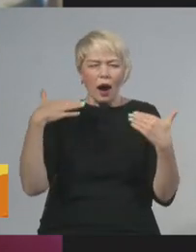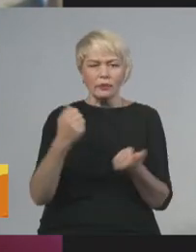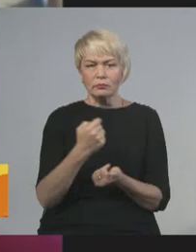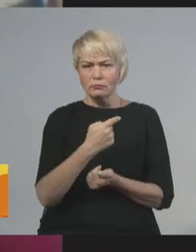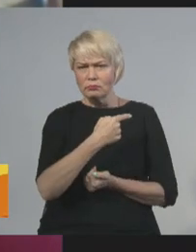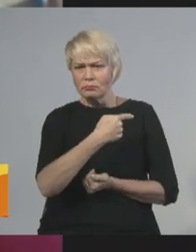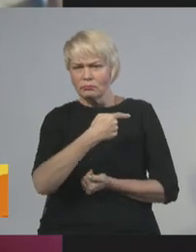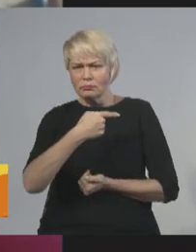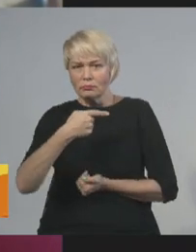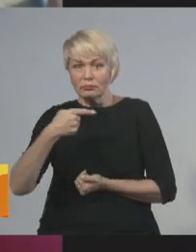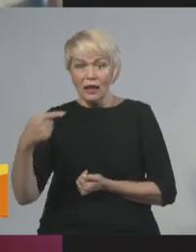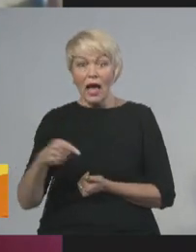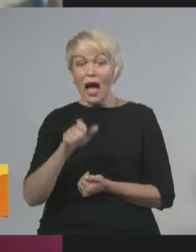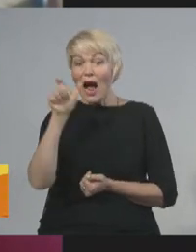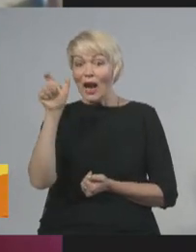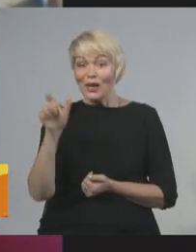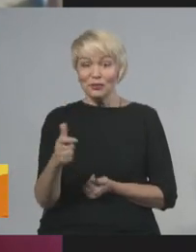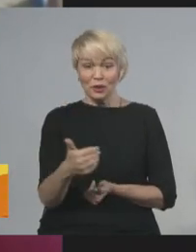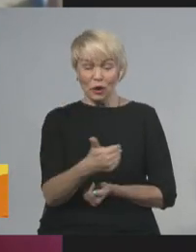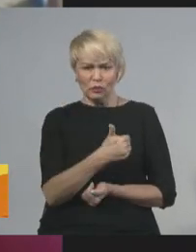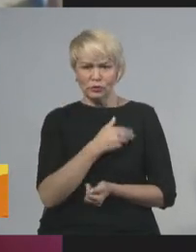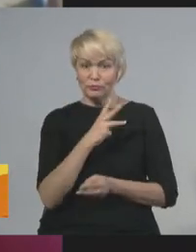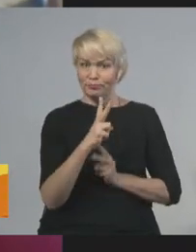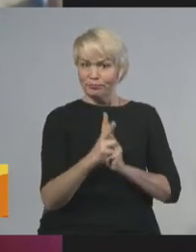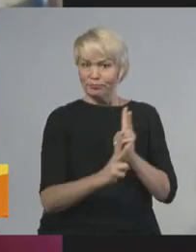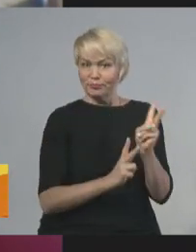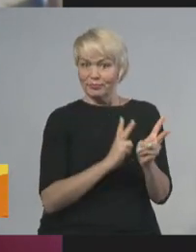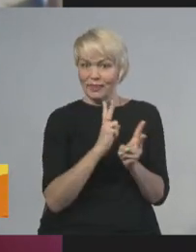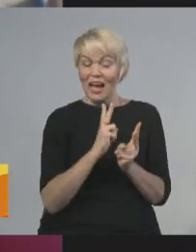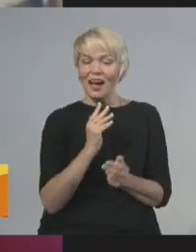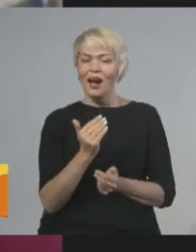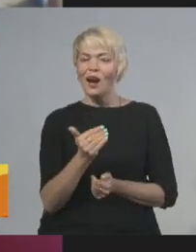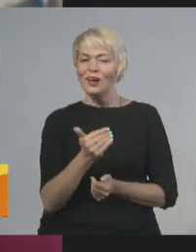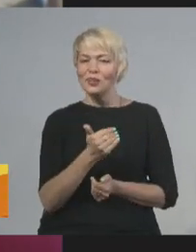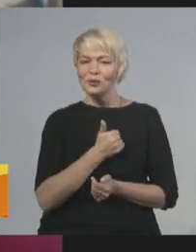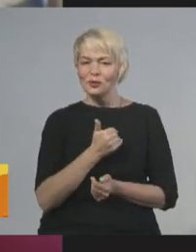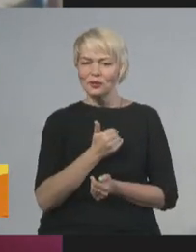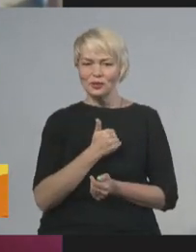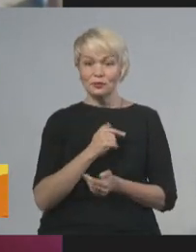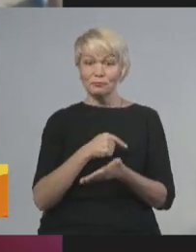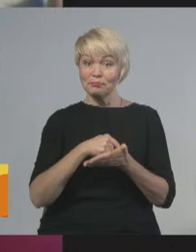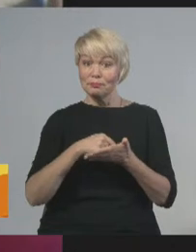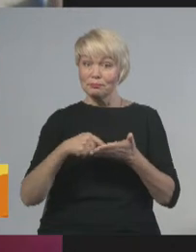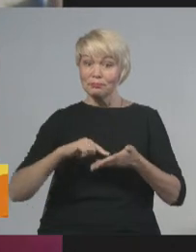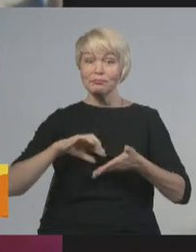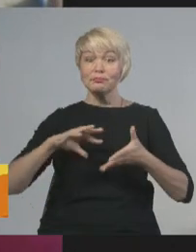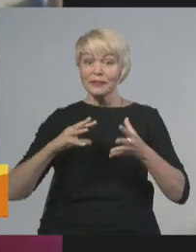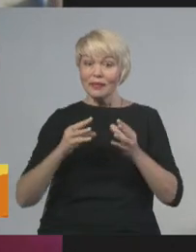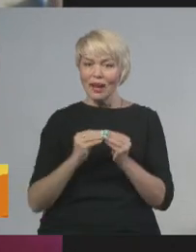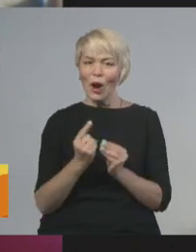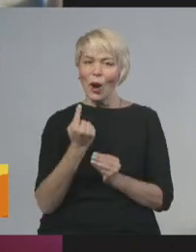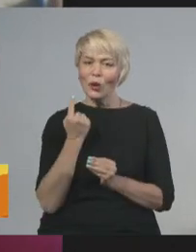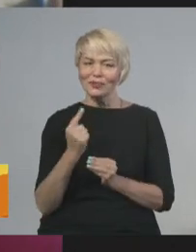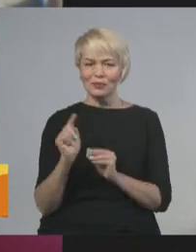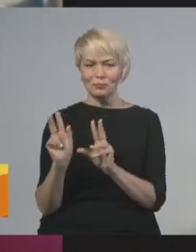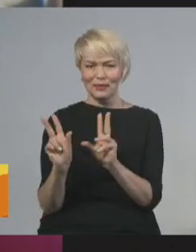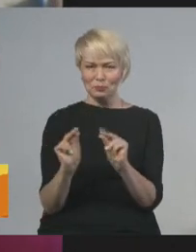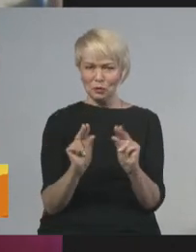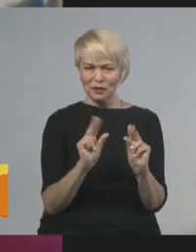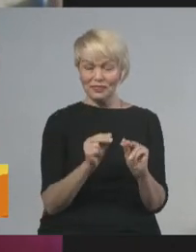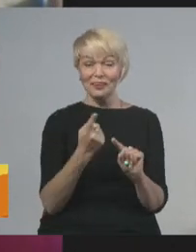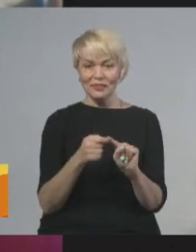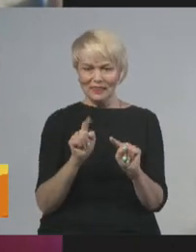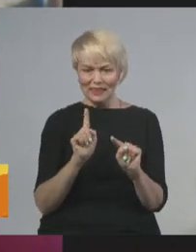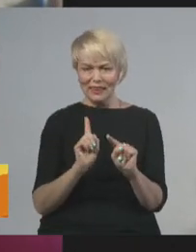uh what i would like to stress as a as a positive um outcome of this uh pandemic uh with with regards to